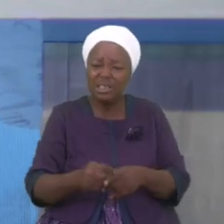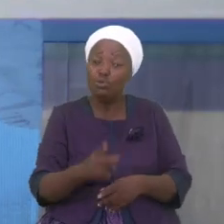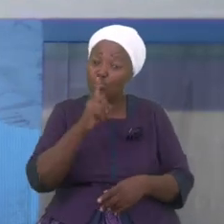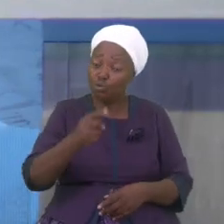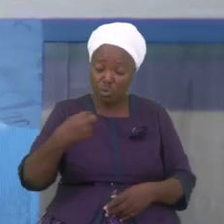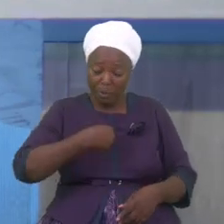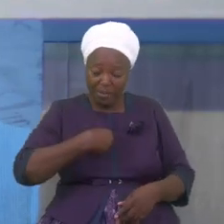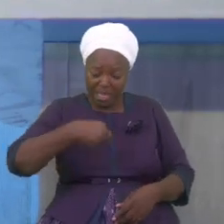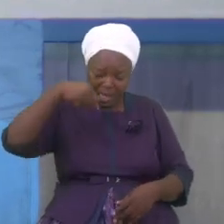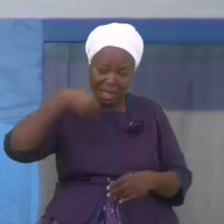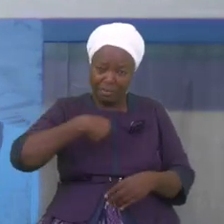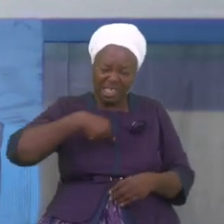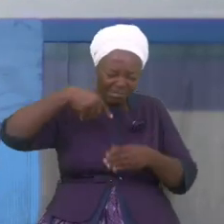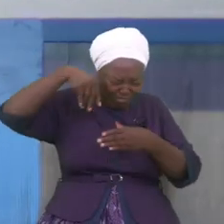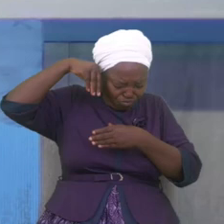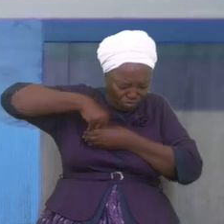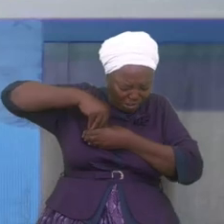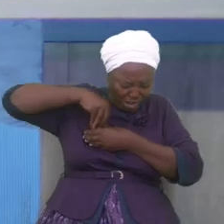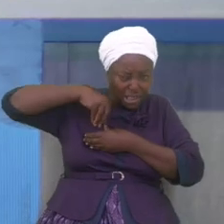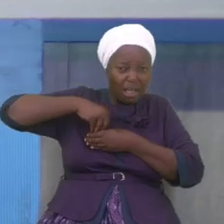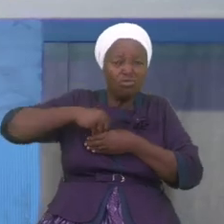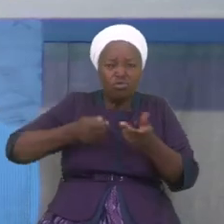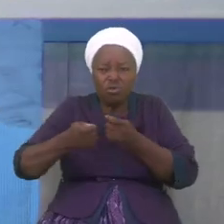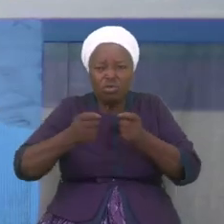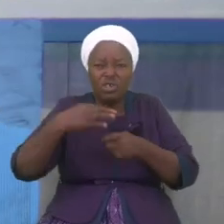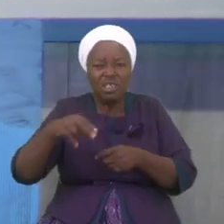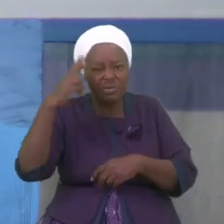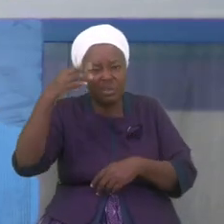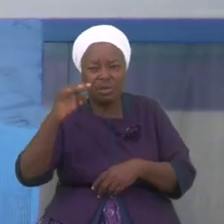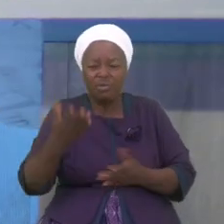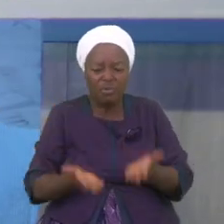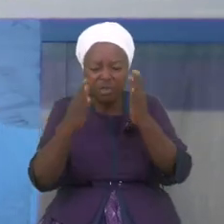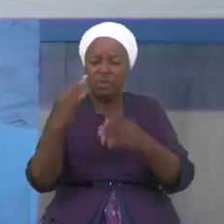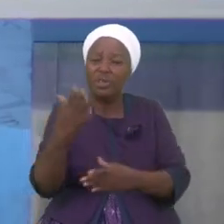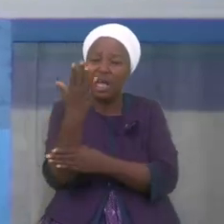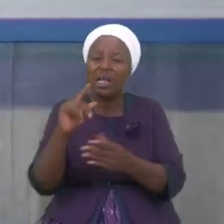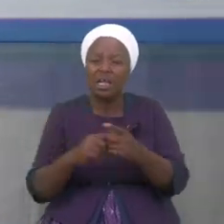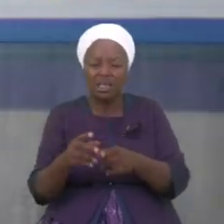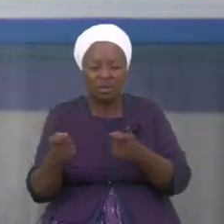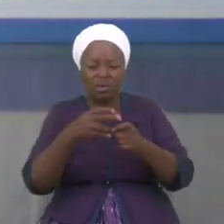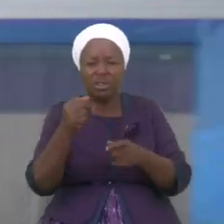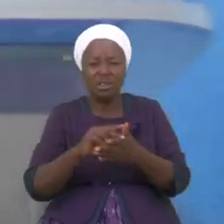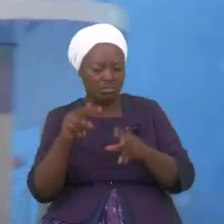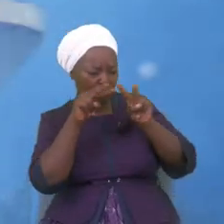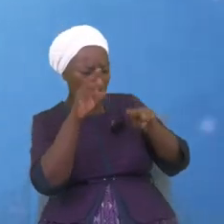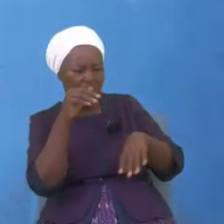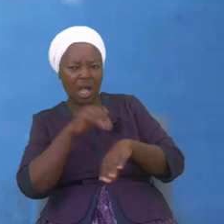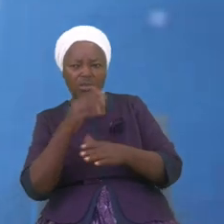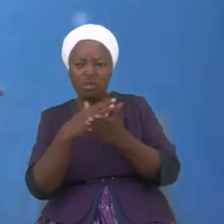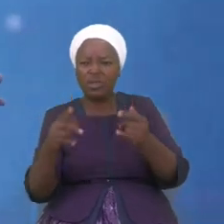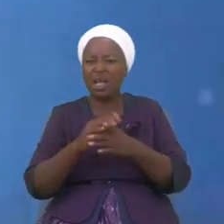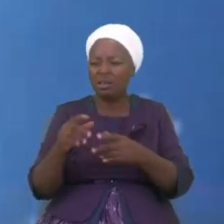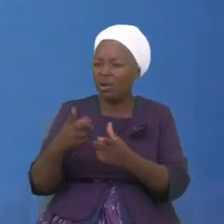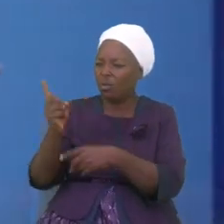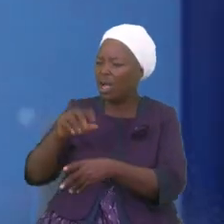I, inside, controlling the raising of the hand, controlling the looking at something, and controlling where I run to, and